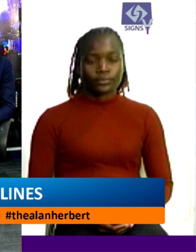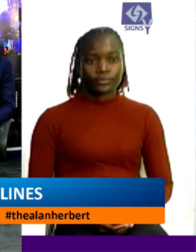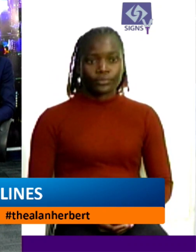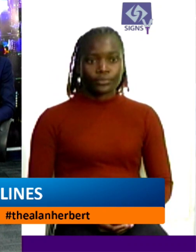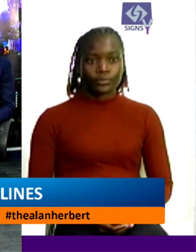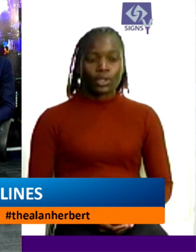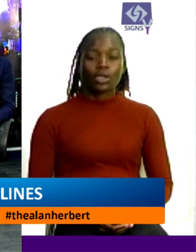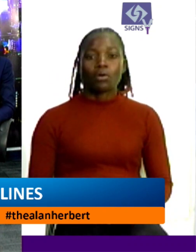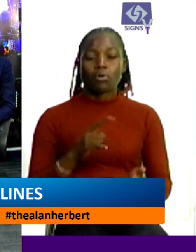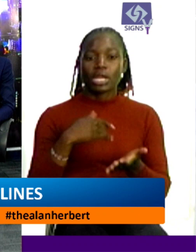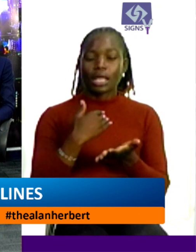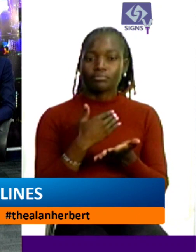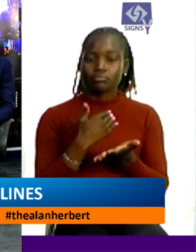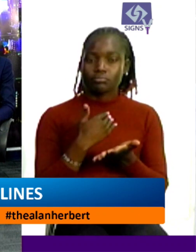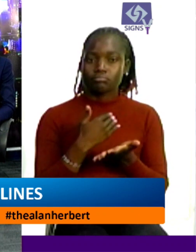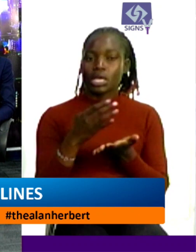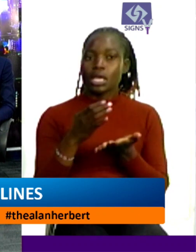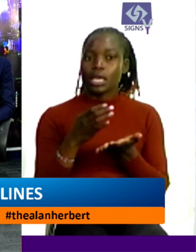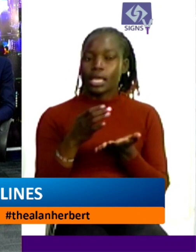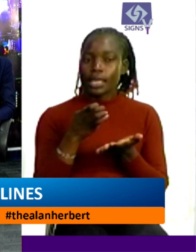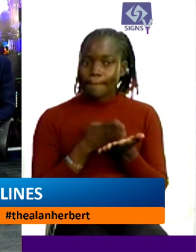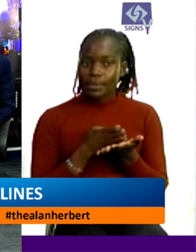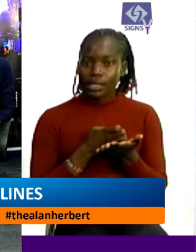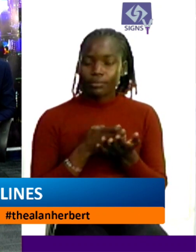employment sector, education